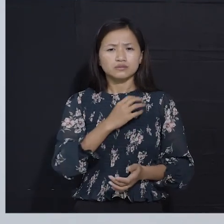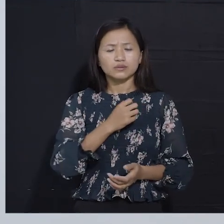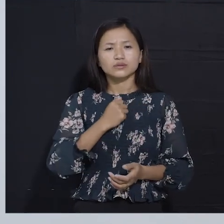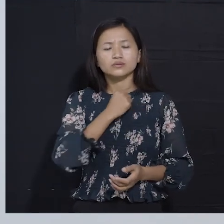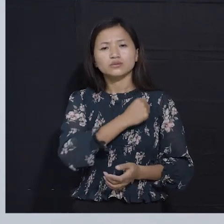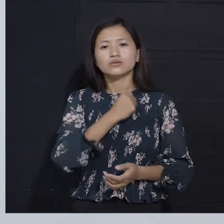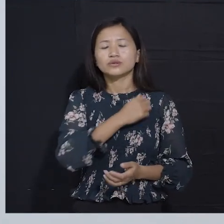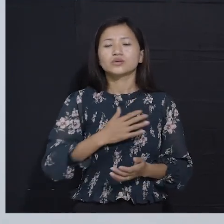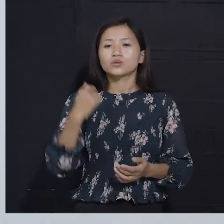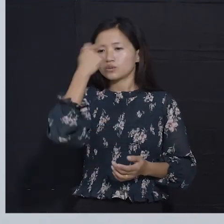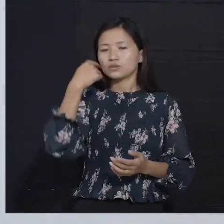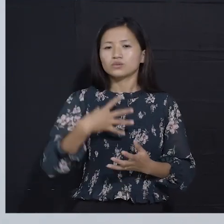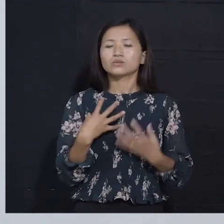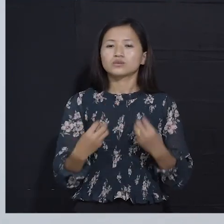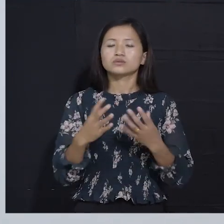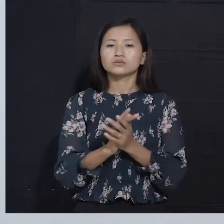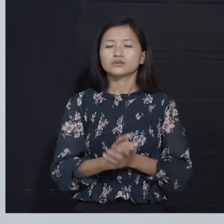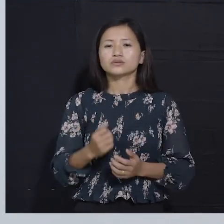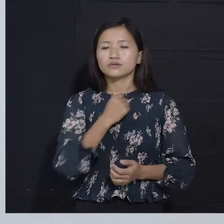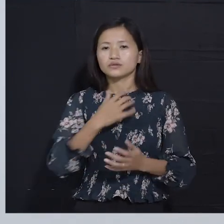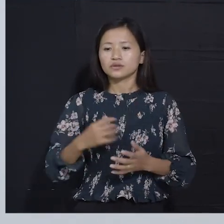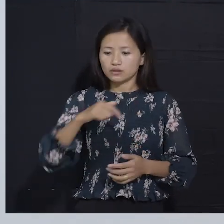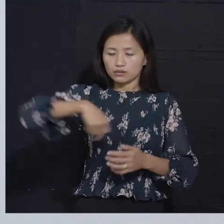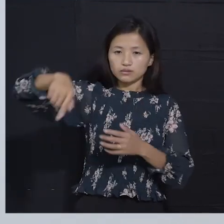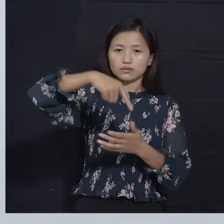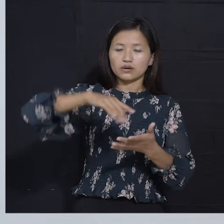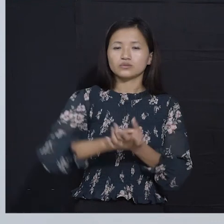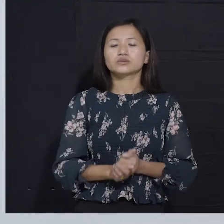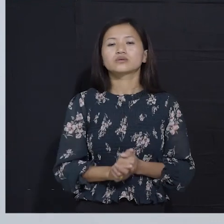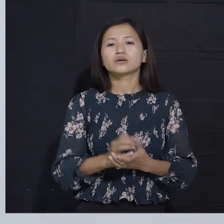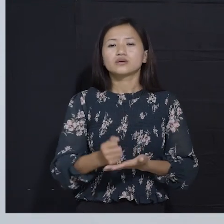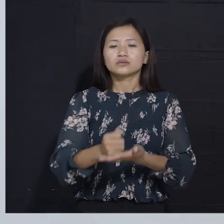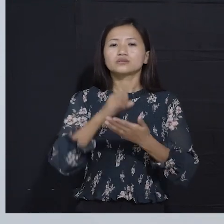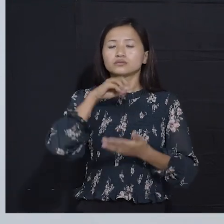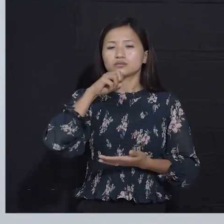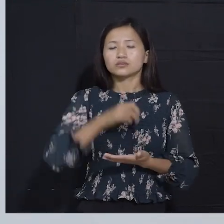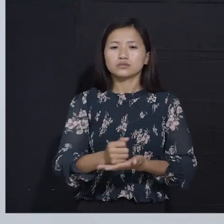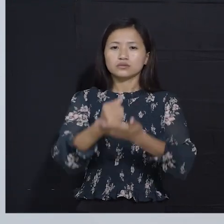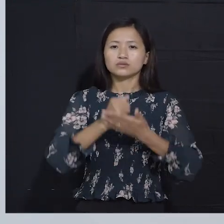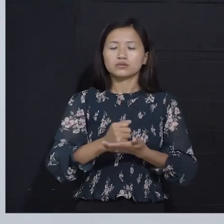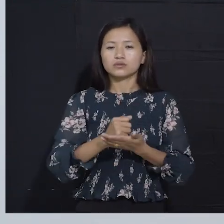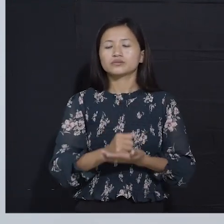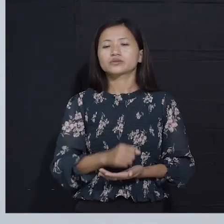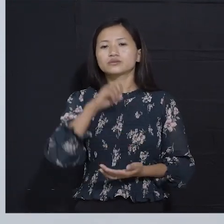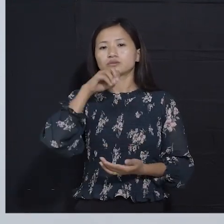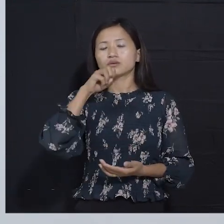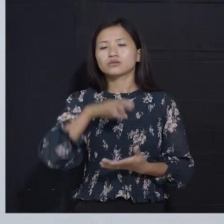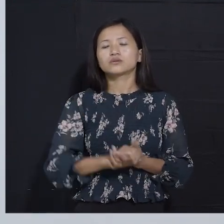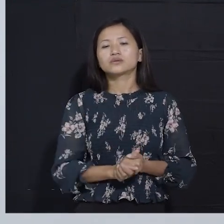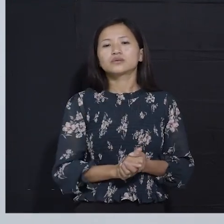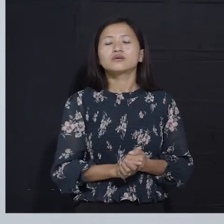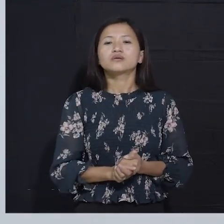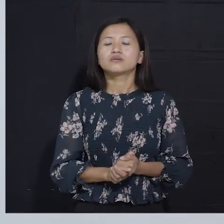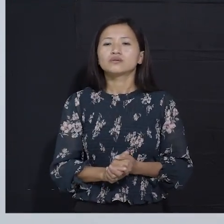the ones who are suffering around you. They might be of help to you later. The boy helped the dog. Okay, first, the